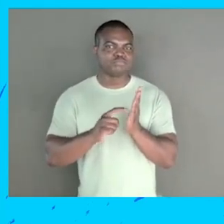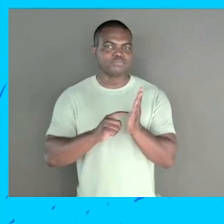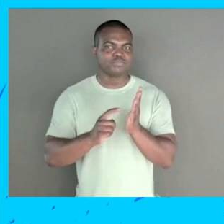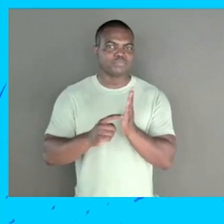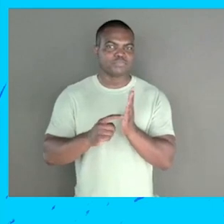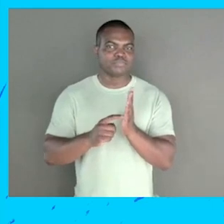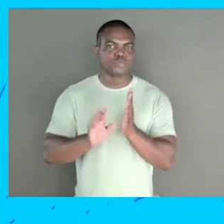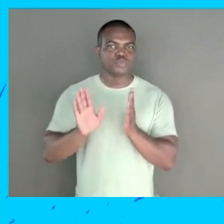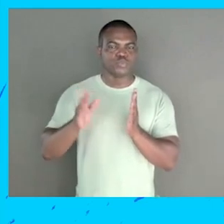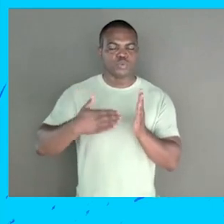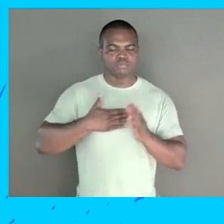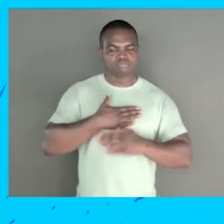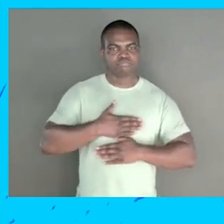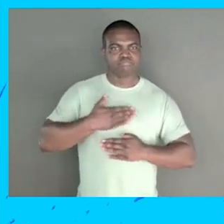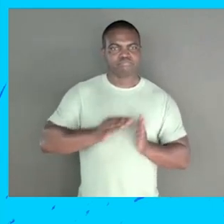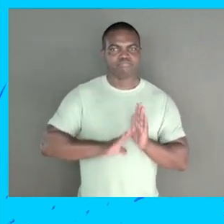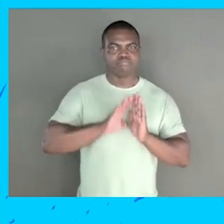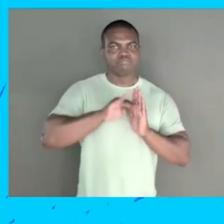period flow,